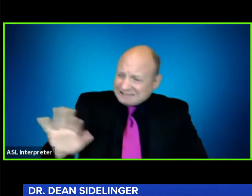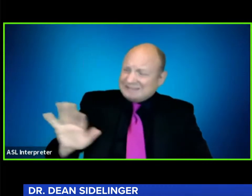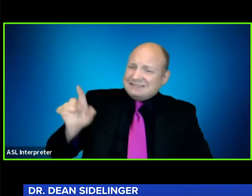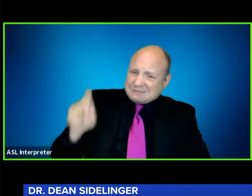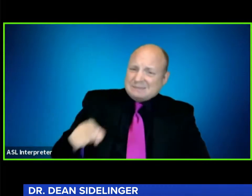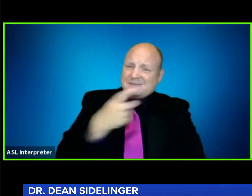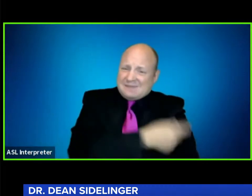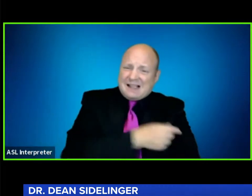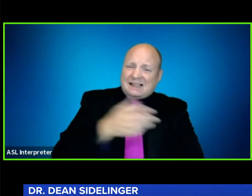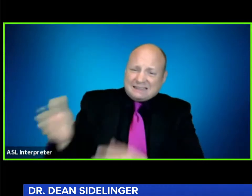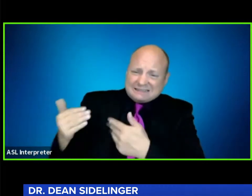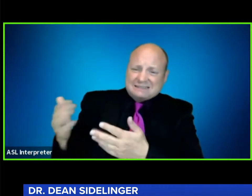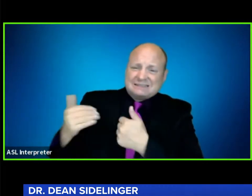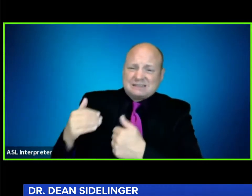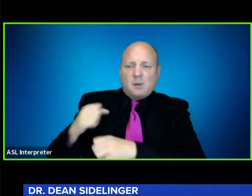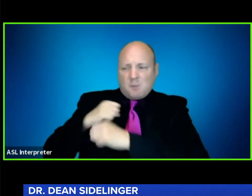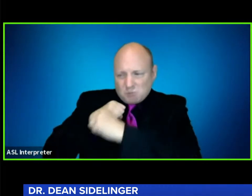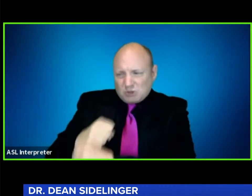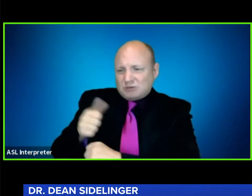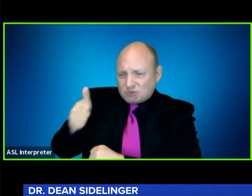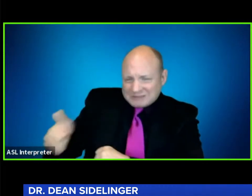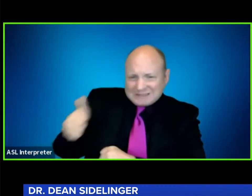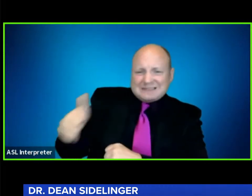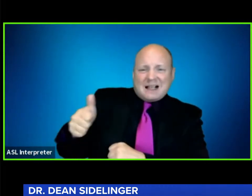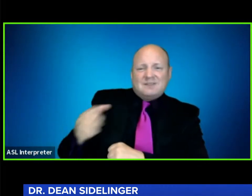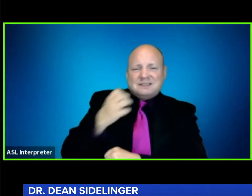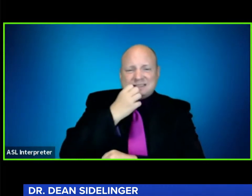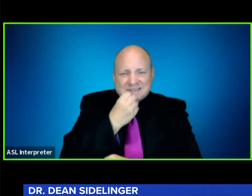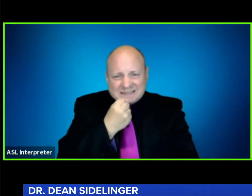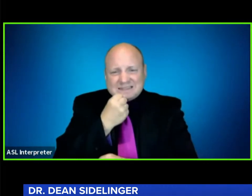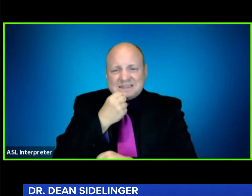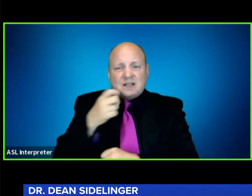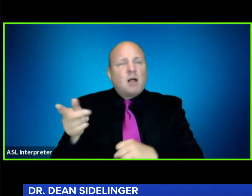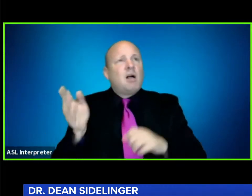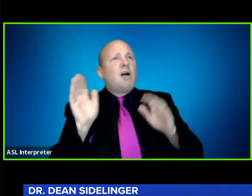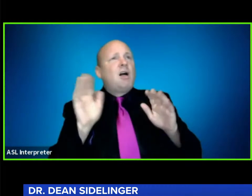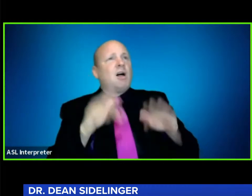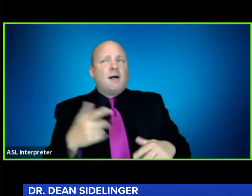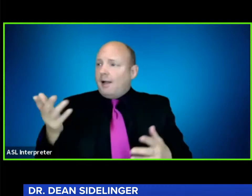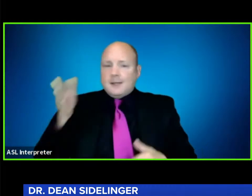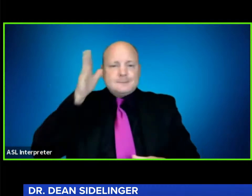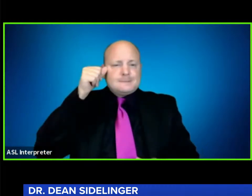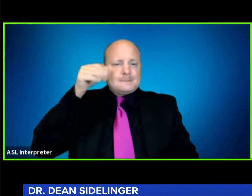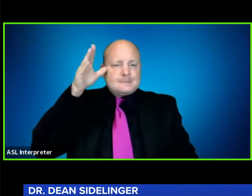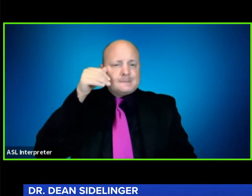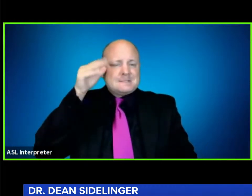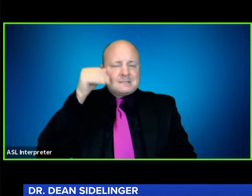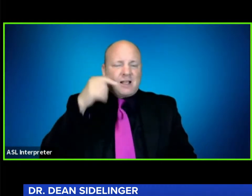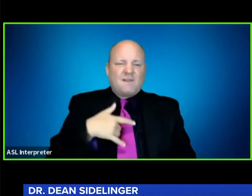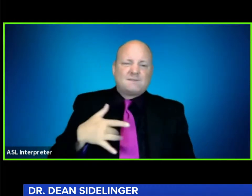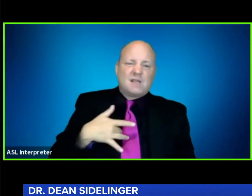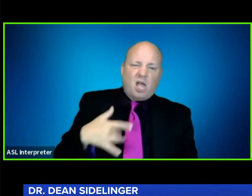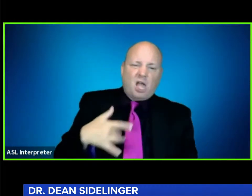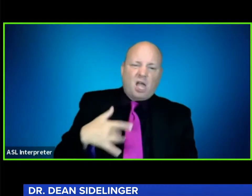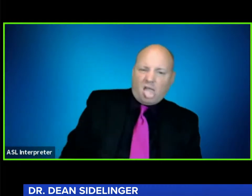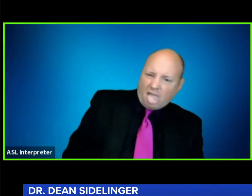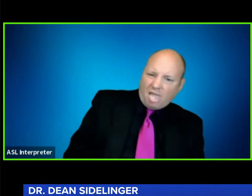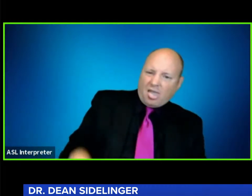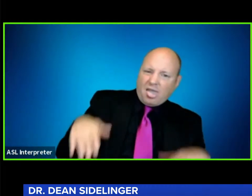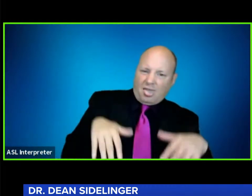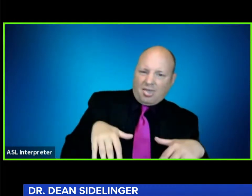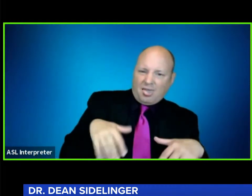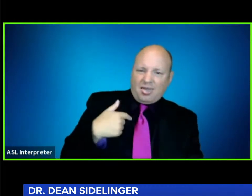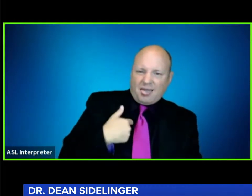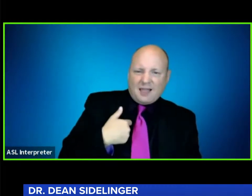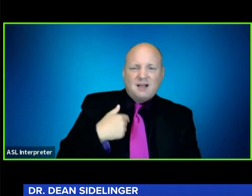with these thoughts every morning. Going through this experience day after day drives me to work even harder to defeat this terrible